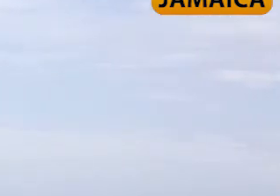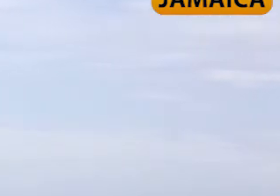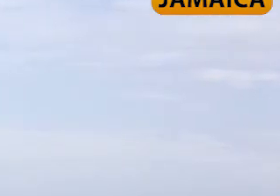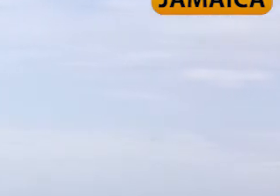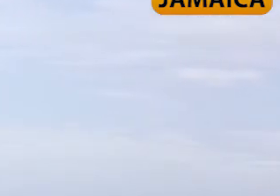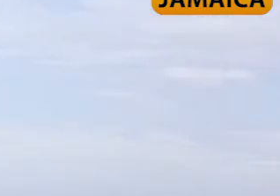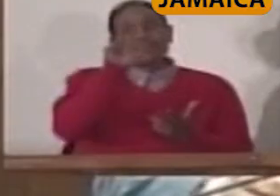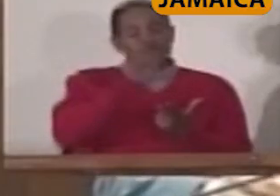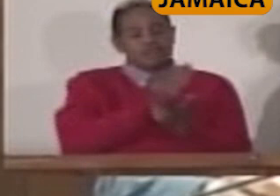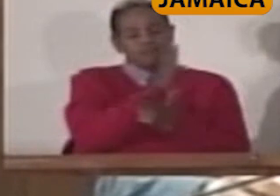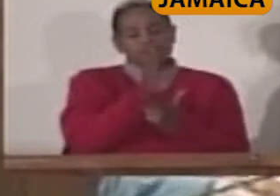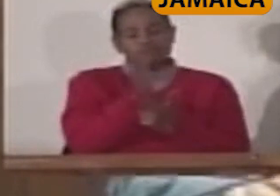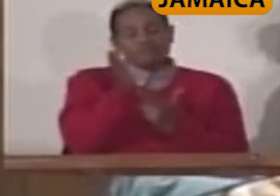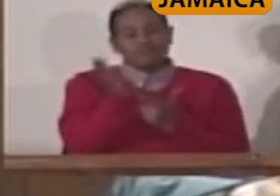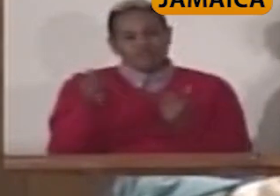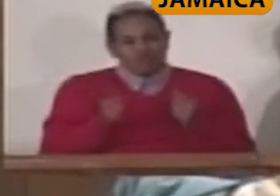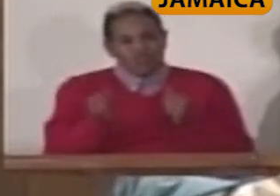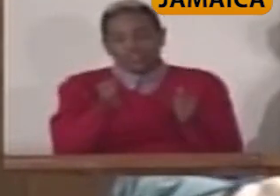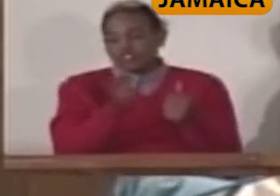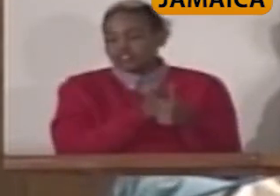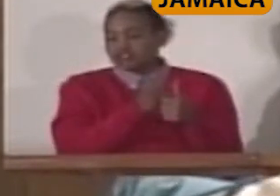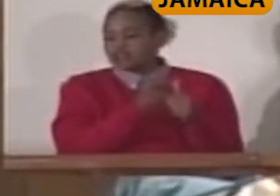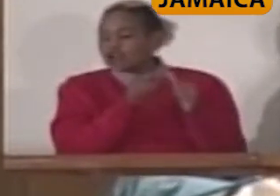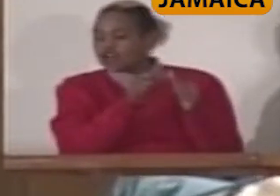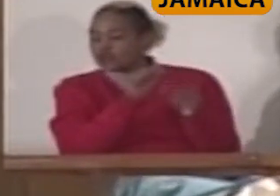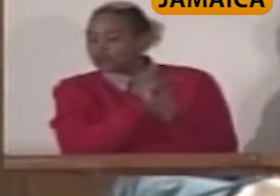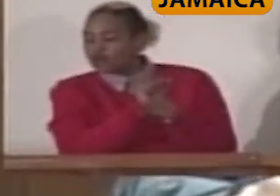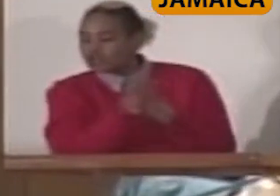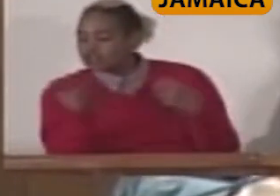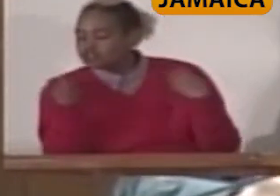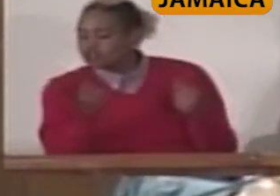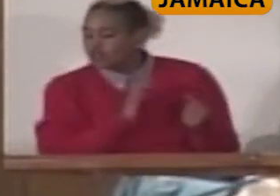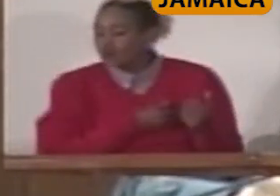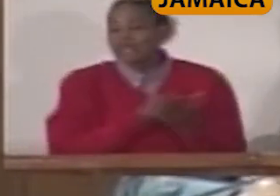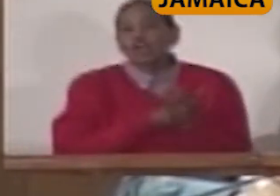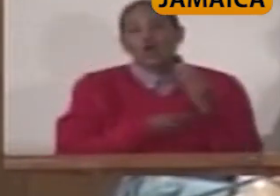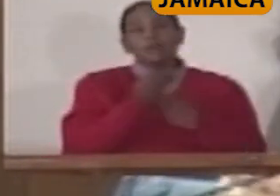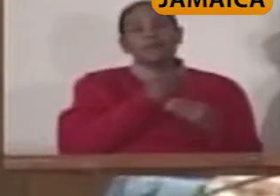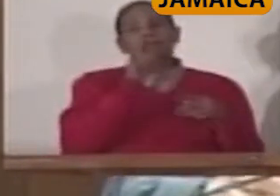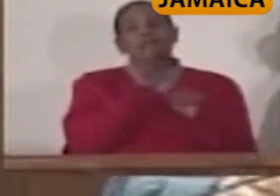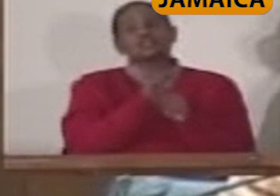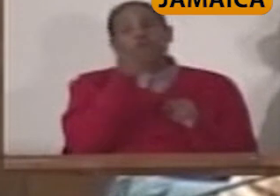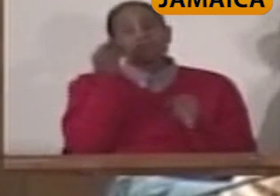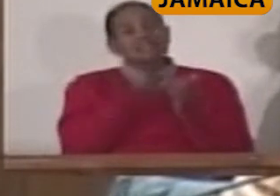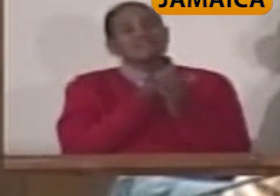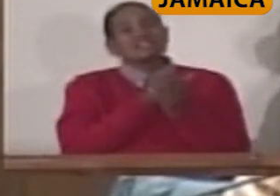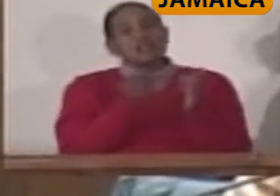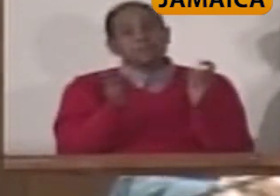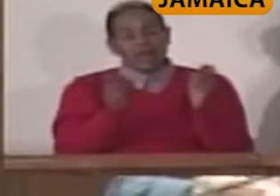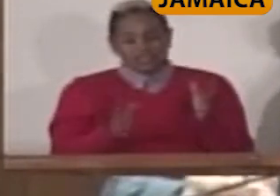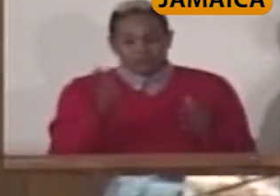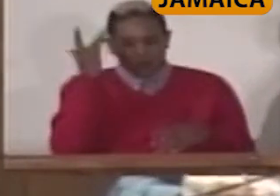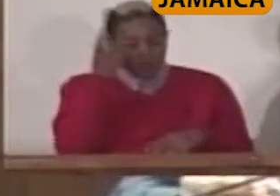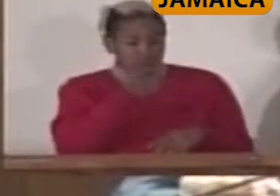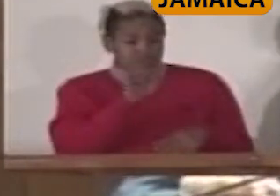developing. We will continue working on strengthening our economy and ensuring better fiscal management, because